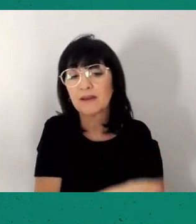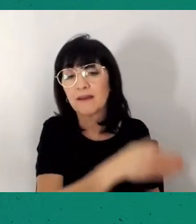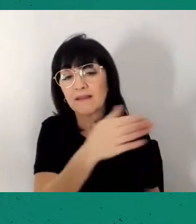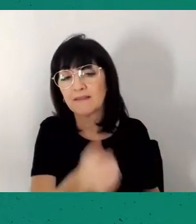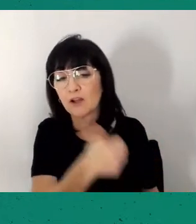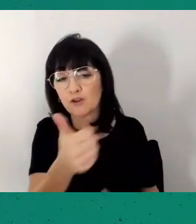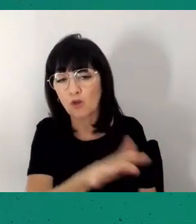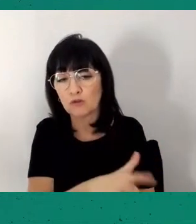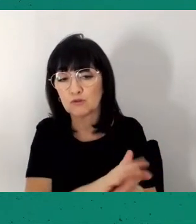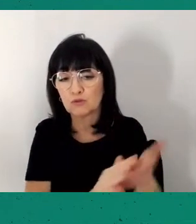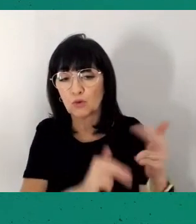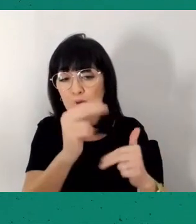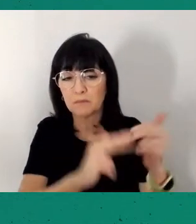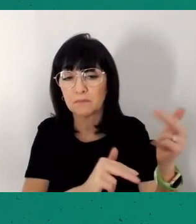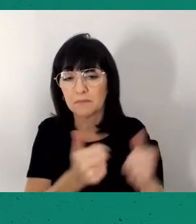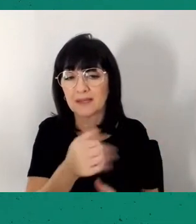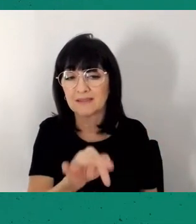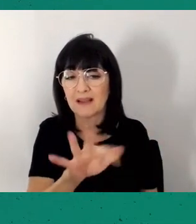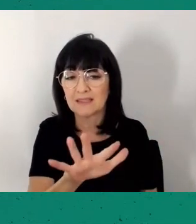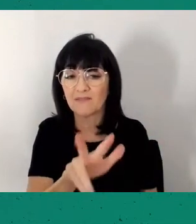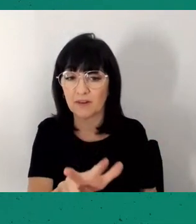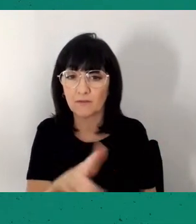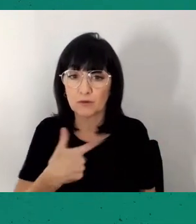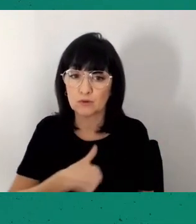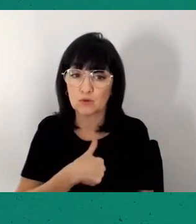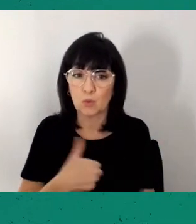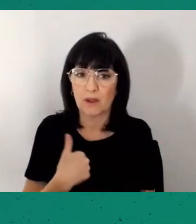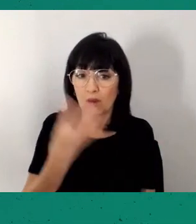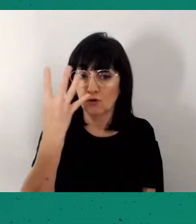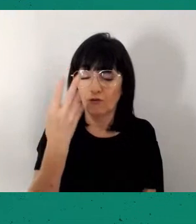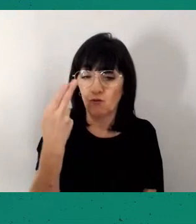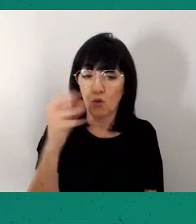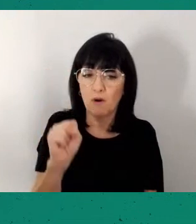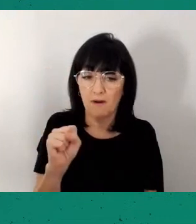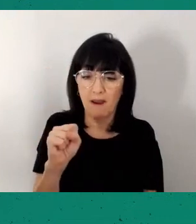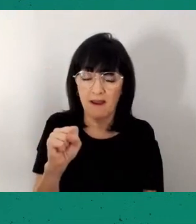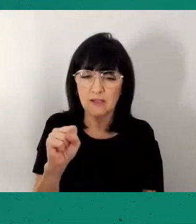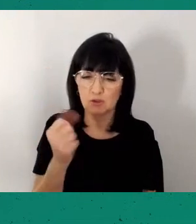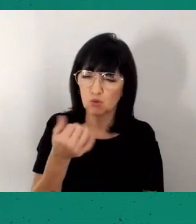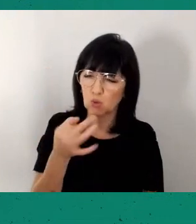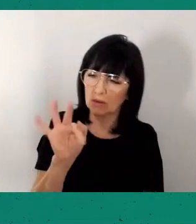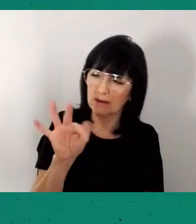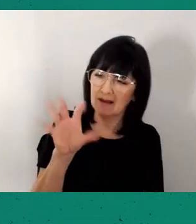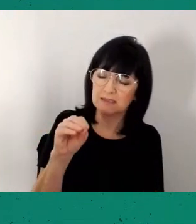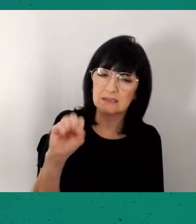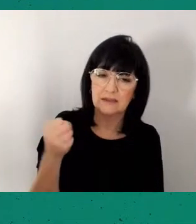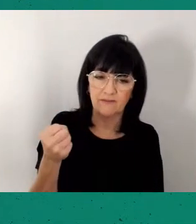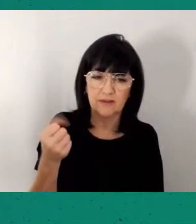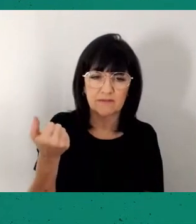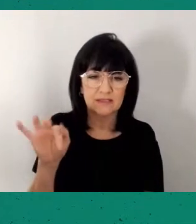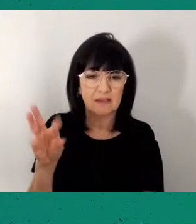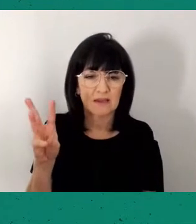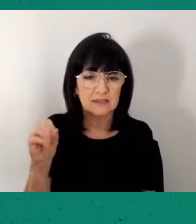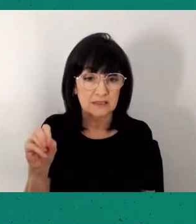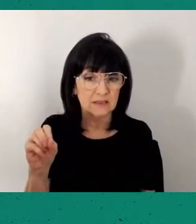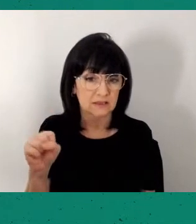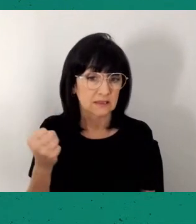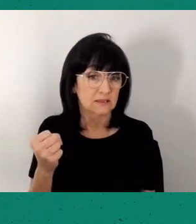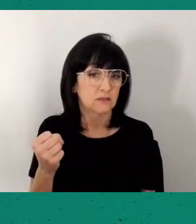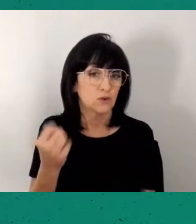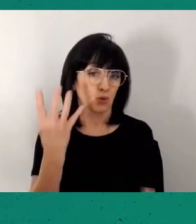So we actually had the 4 high schools in the state of Delaware in the early 50s and 60s for Black students.